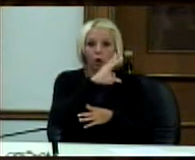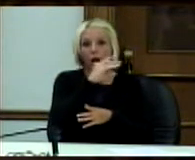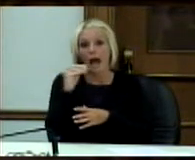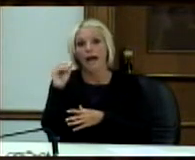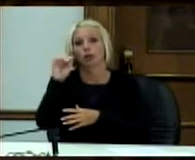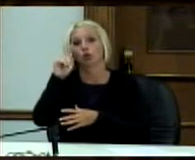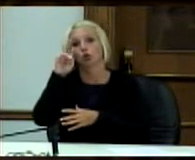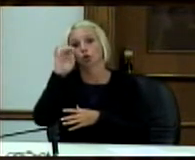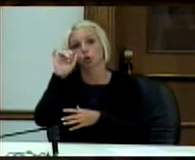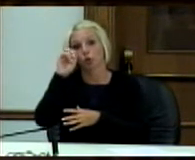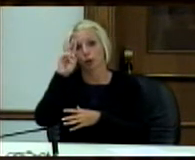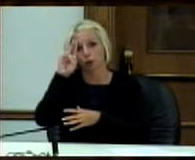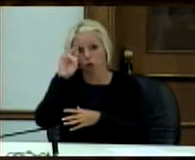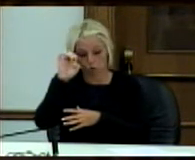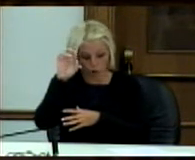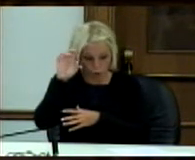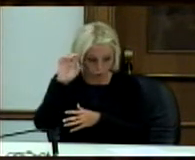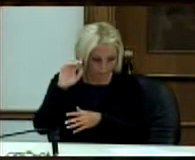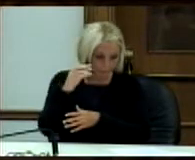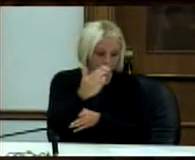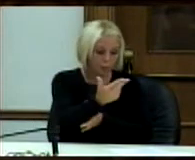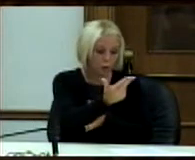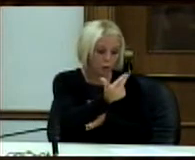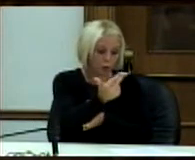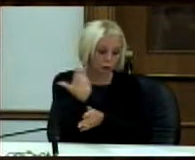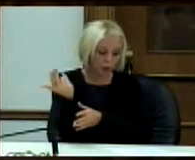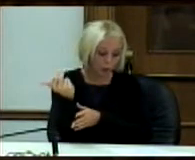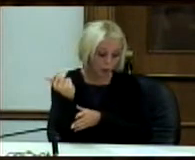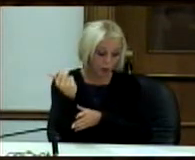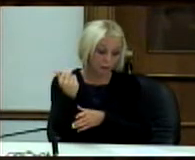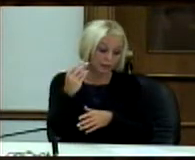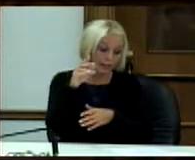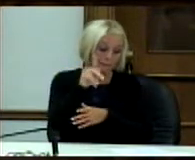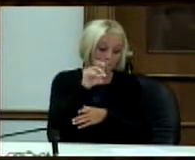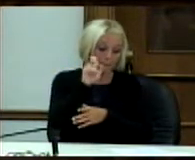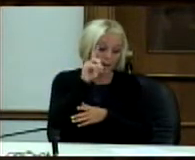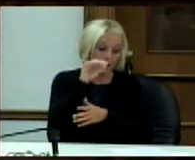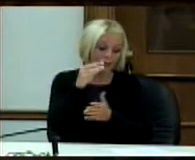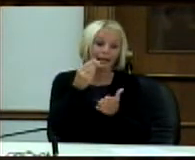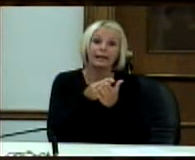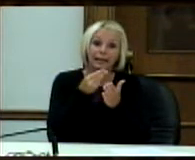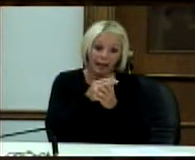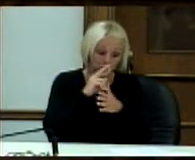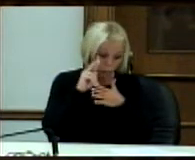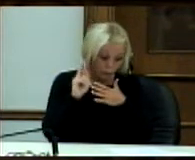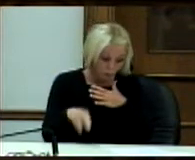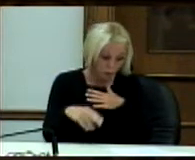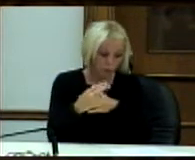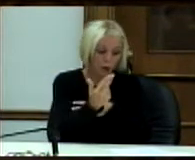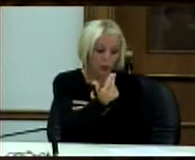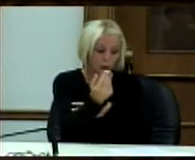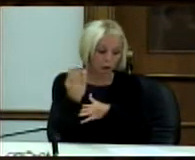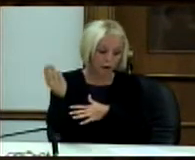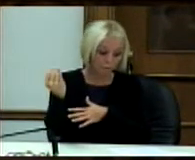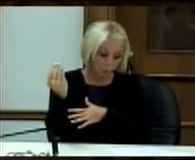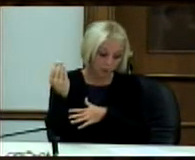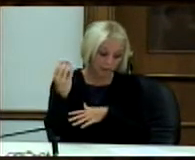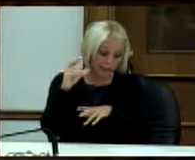cash resolution, Resolution 1314, investment resolution, Resolution 1315, declaring